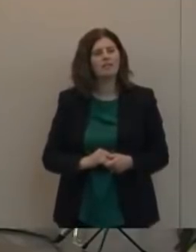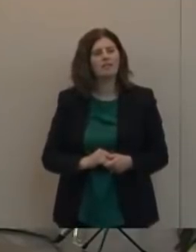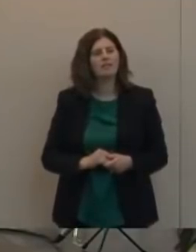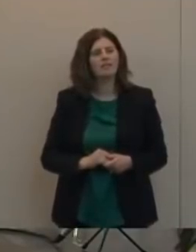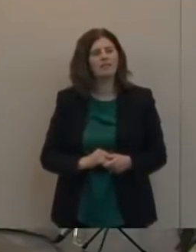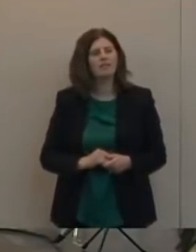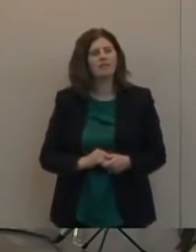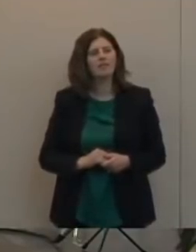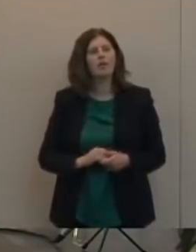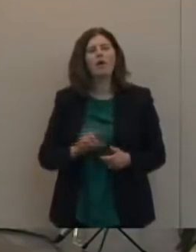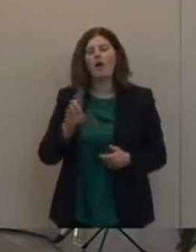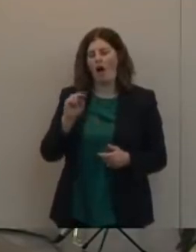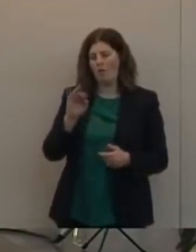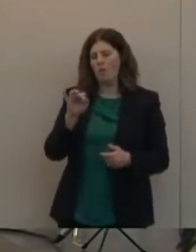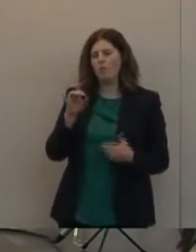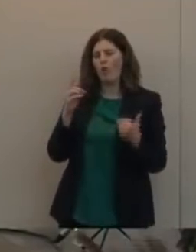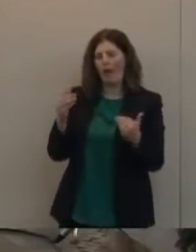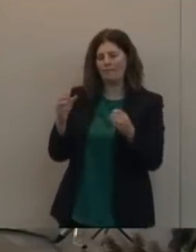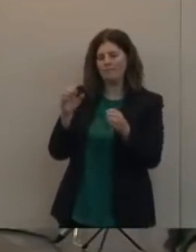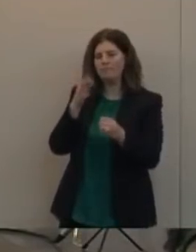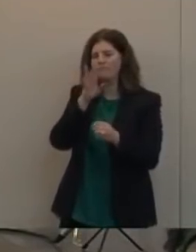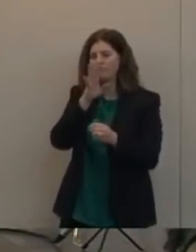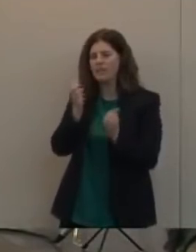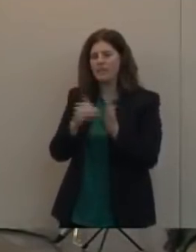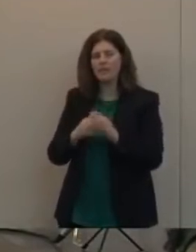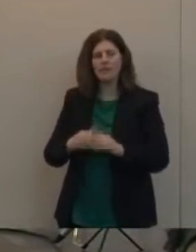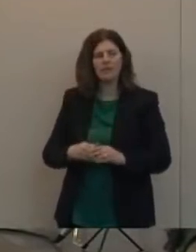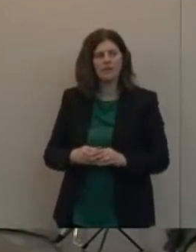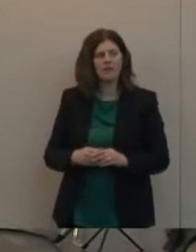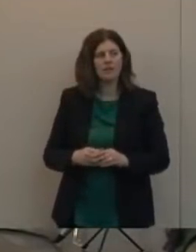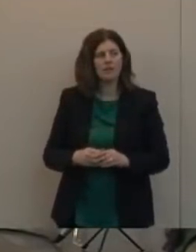Okay, Mayra, you are unmuted. Go ahead. So that's it.